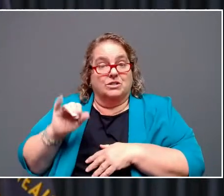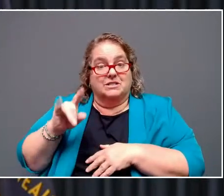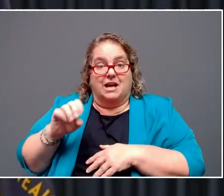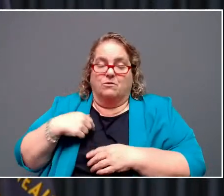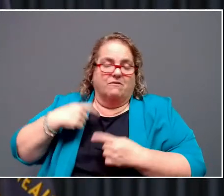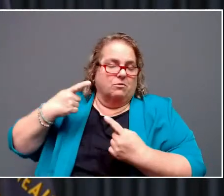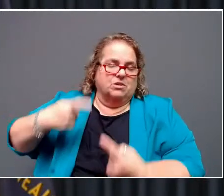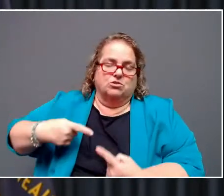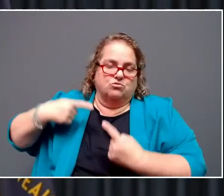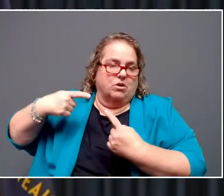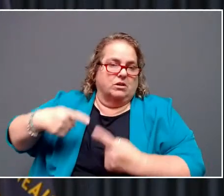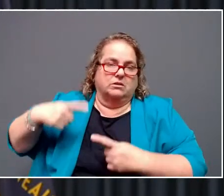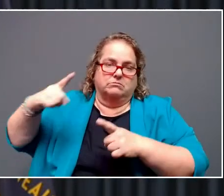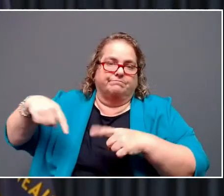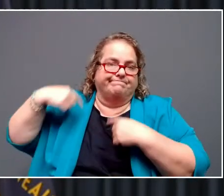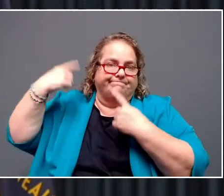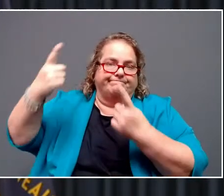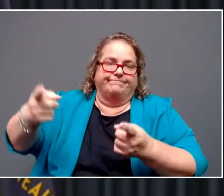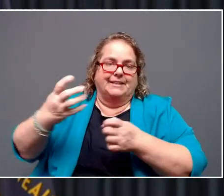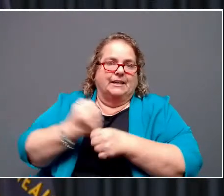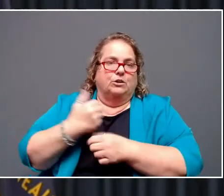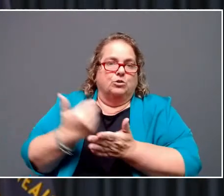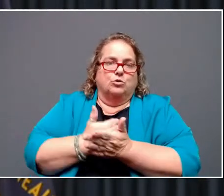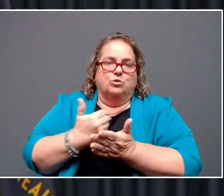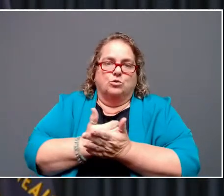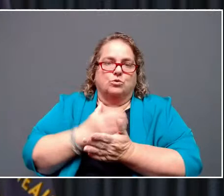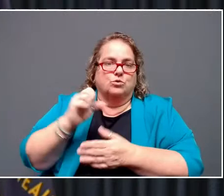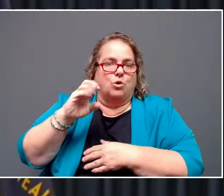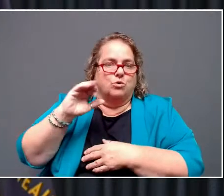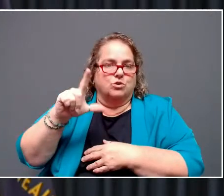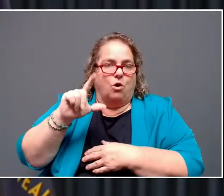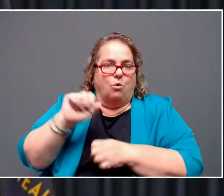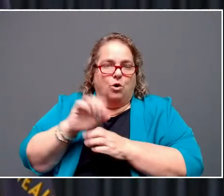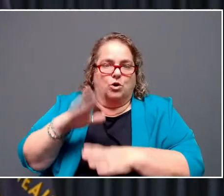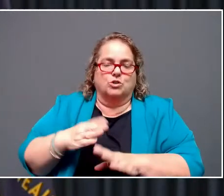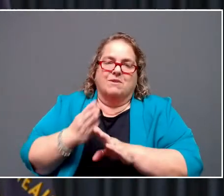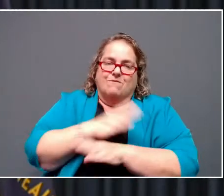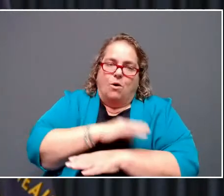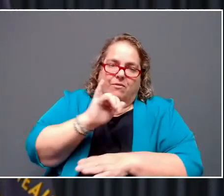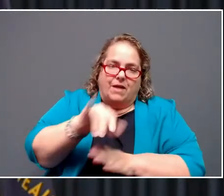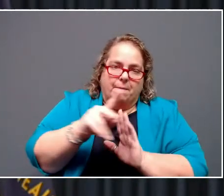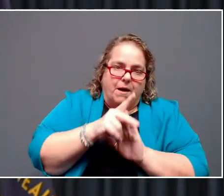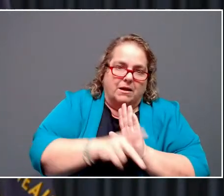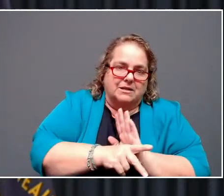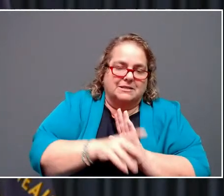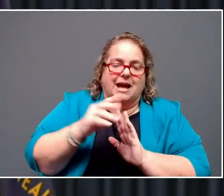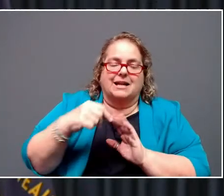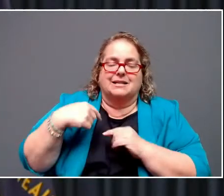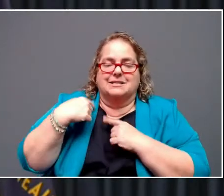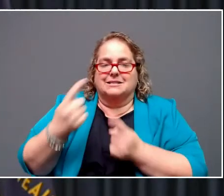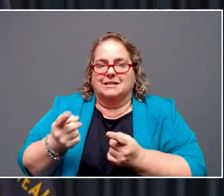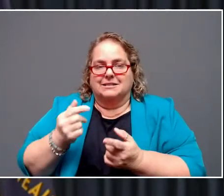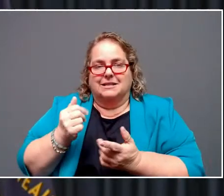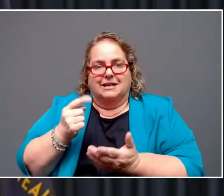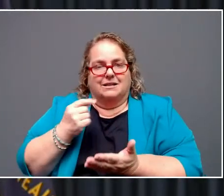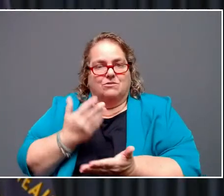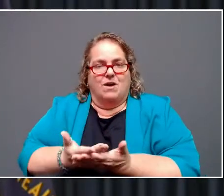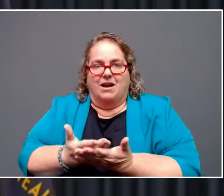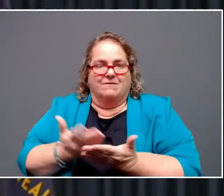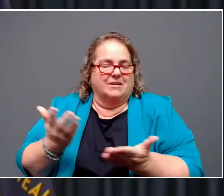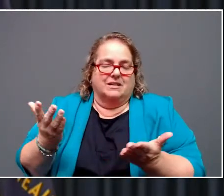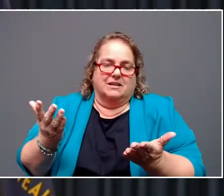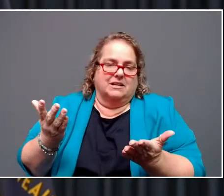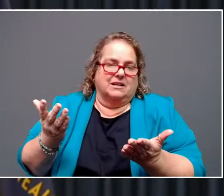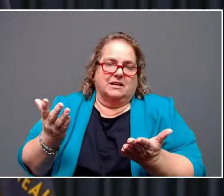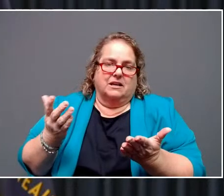in getting new social workers before the policy. And since it's come in, it's at least on the